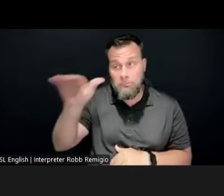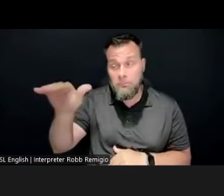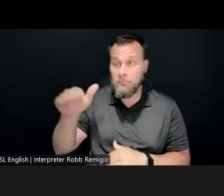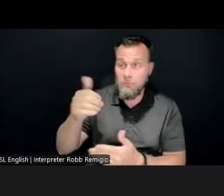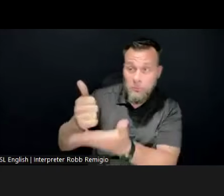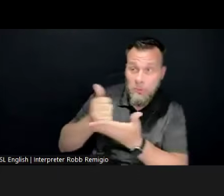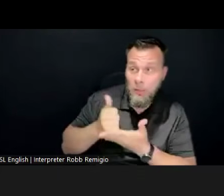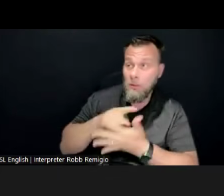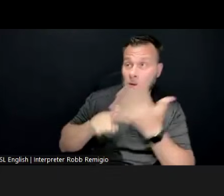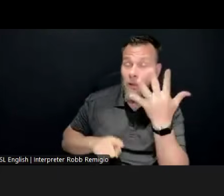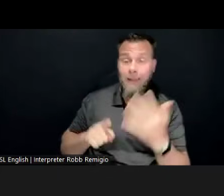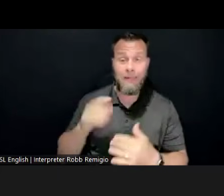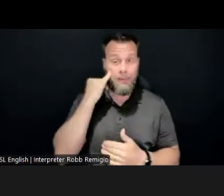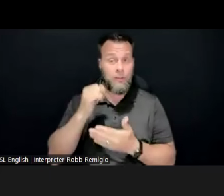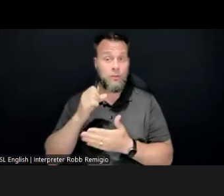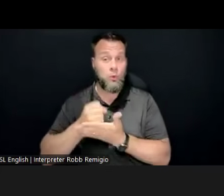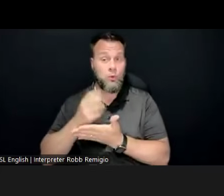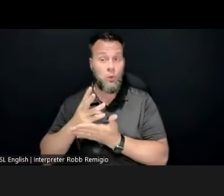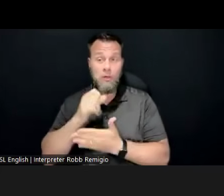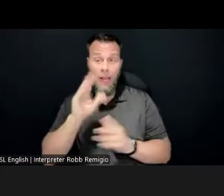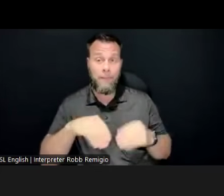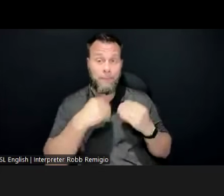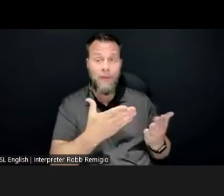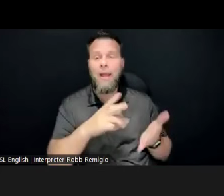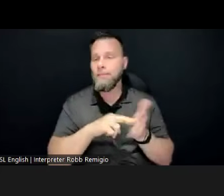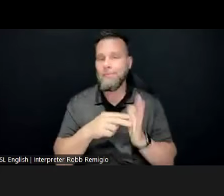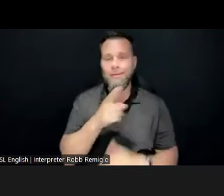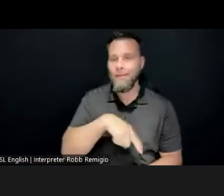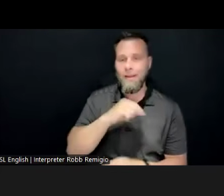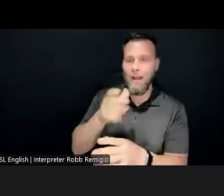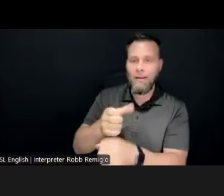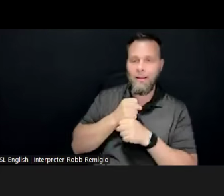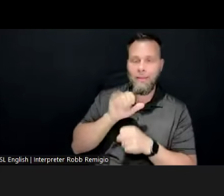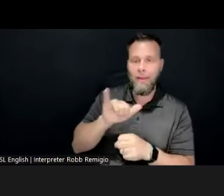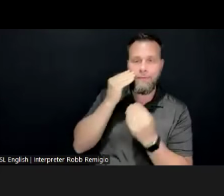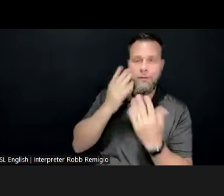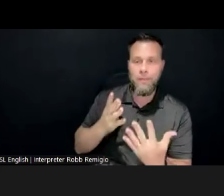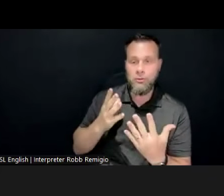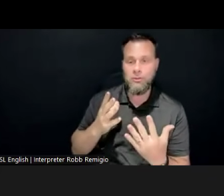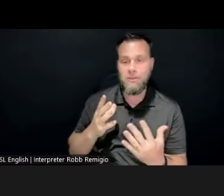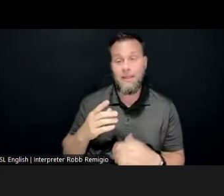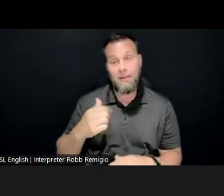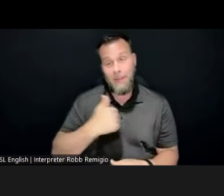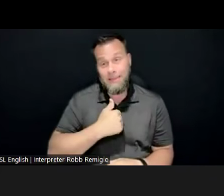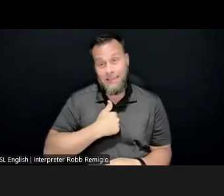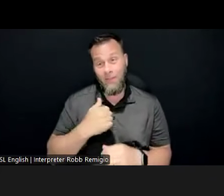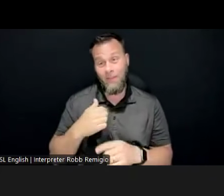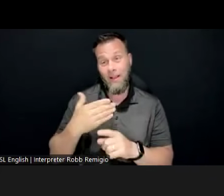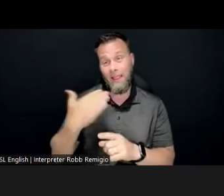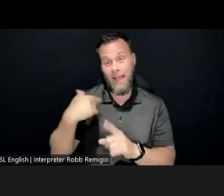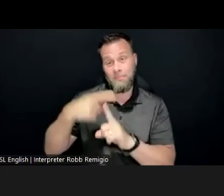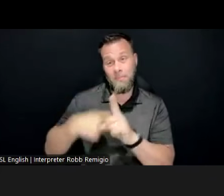it from their social worker, then it's very likely that they did not get it. And I experienced something very similar because I aged out last month, for example,